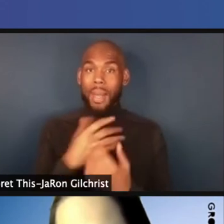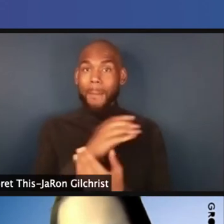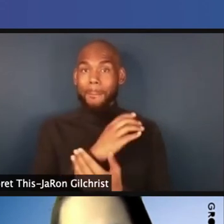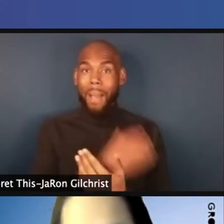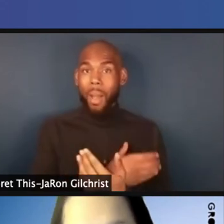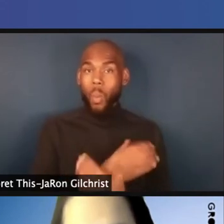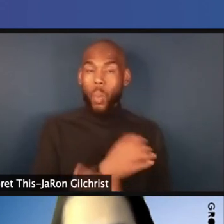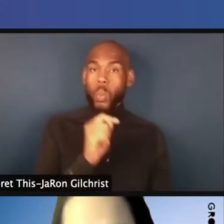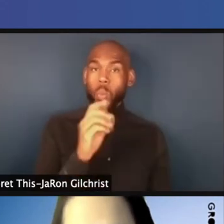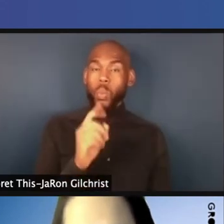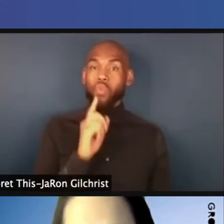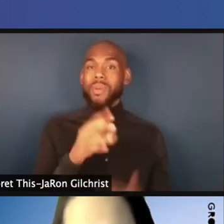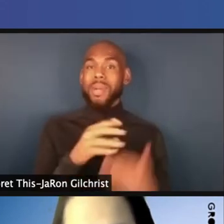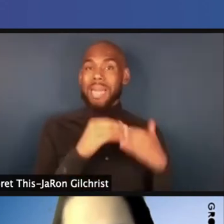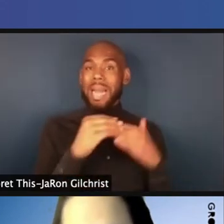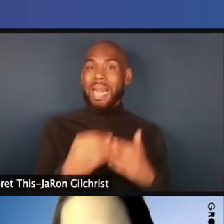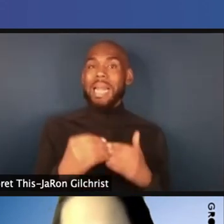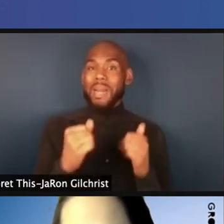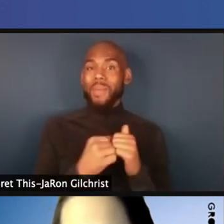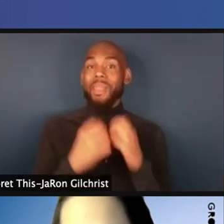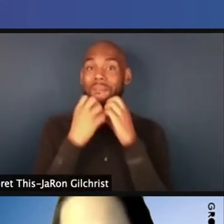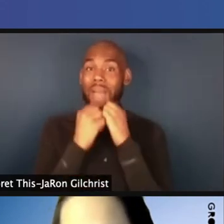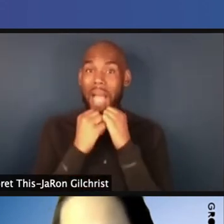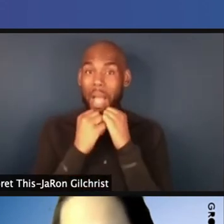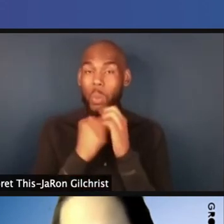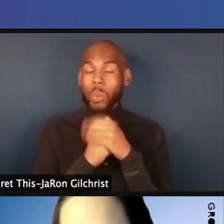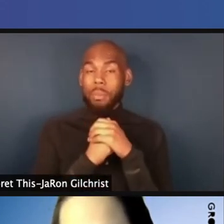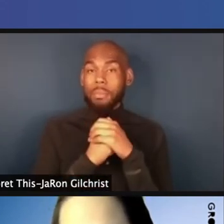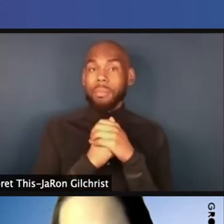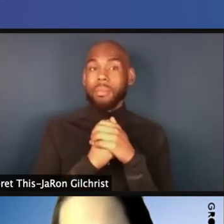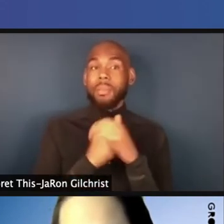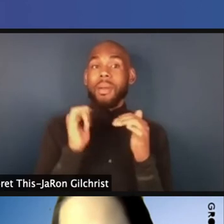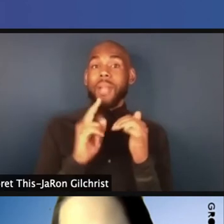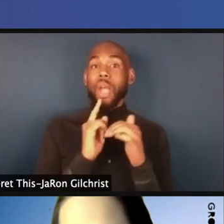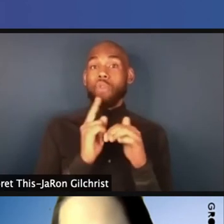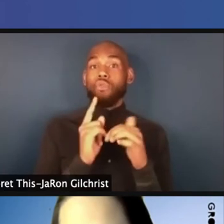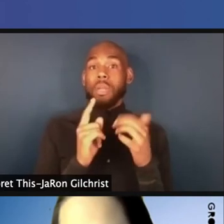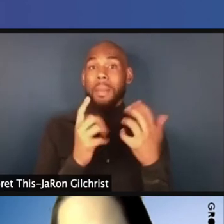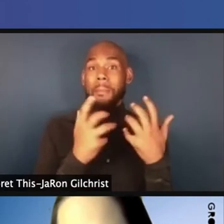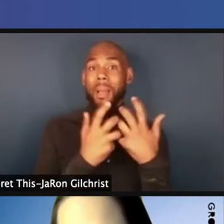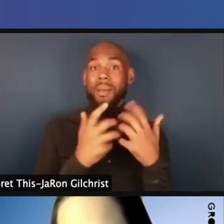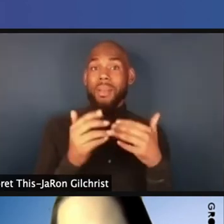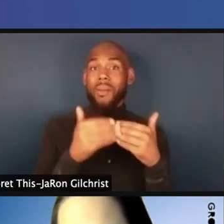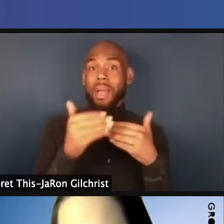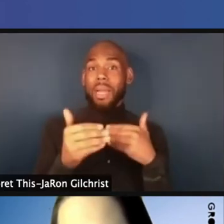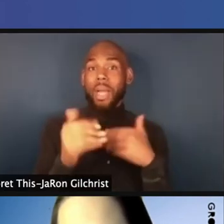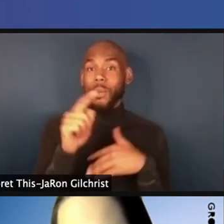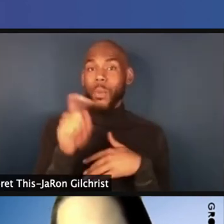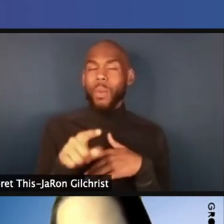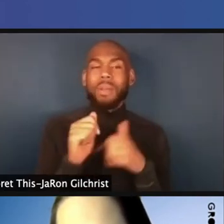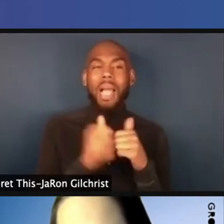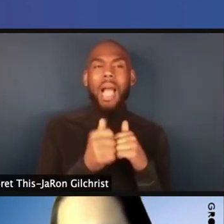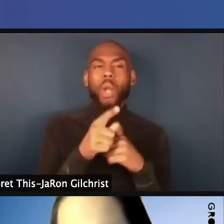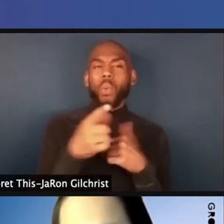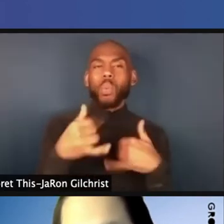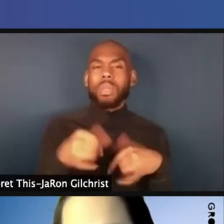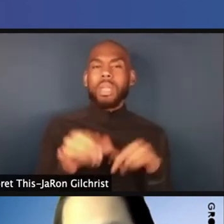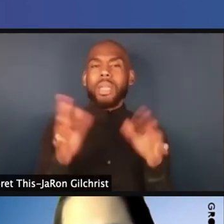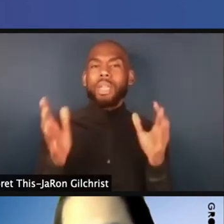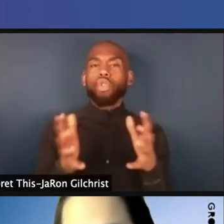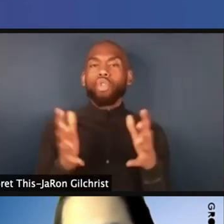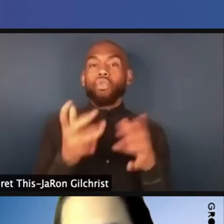of lead with our values, which actually goes in line with our next question from our audience, which is, how do you still encourage